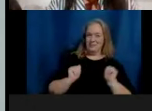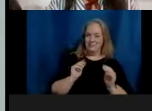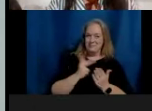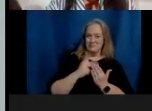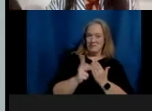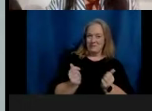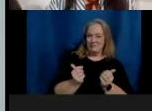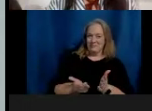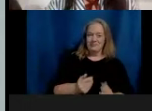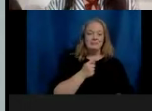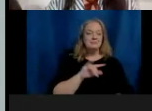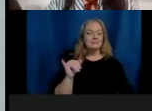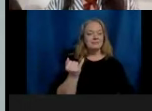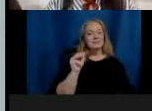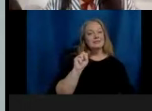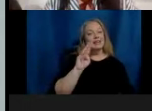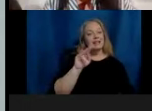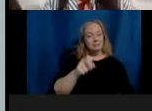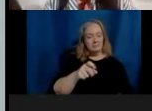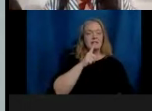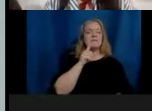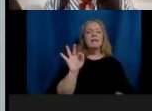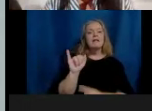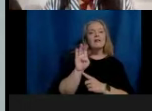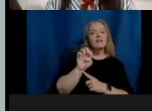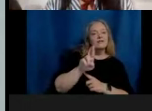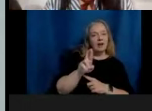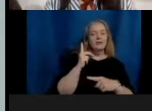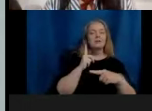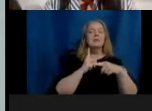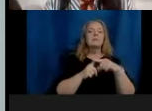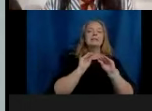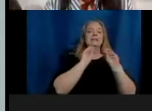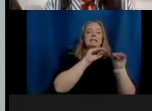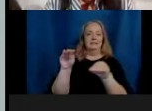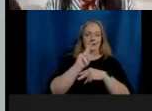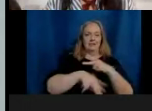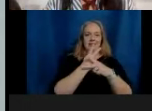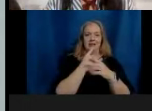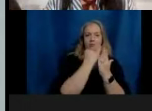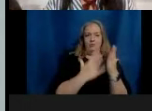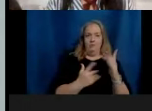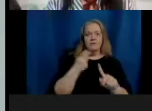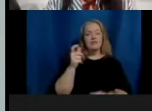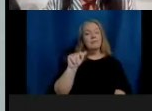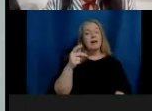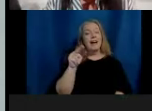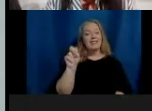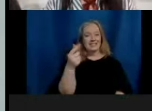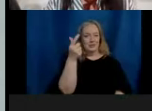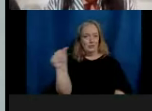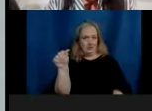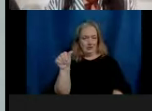Jasmine is a fiber and installation artist joining us from Athens, Georgia. And she's a true Southern